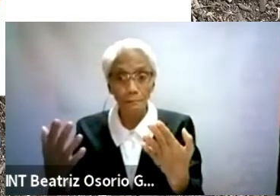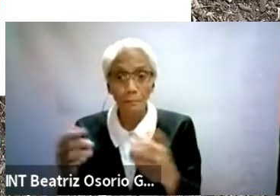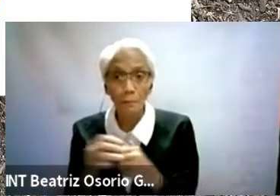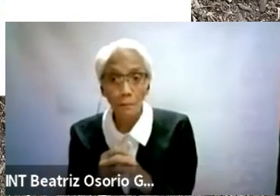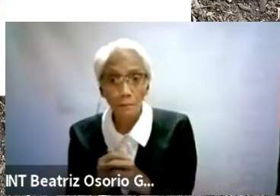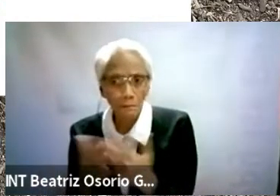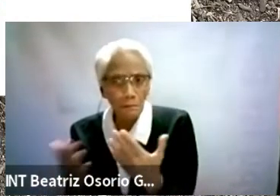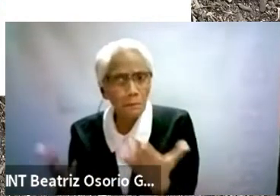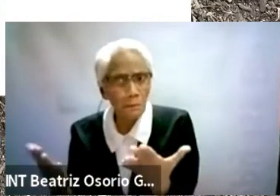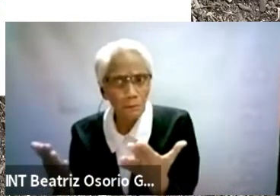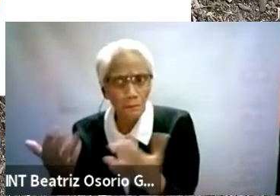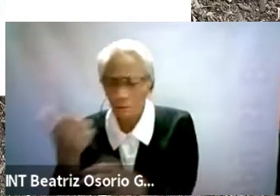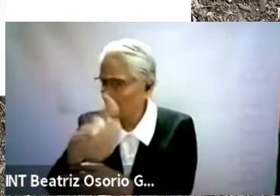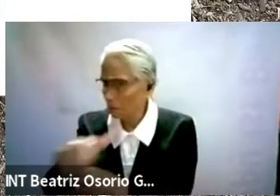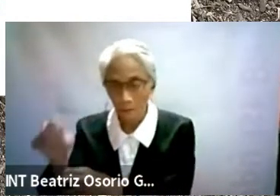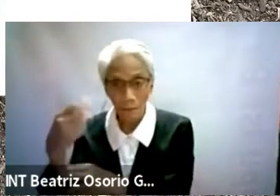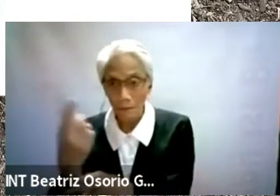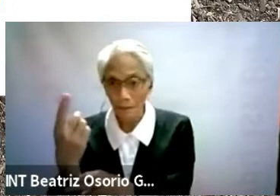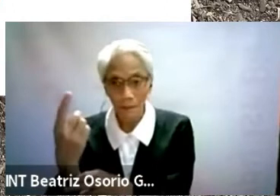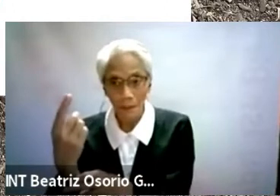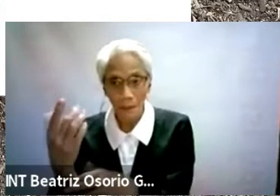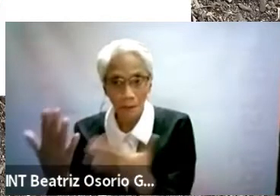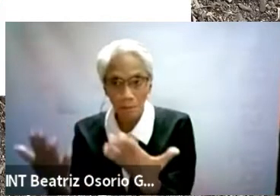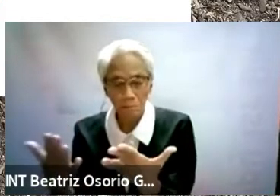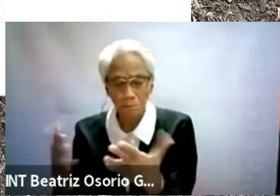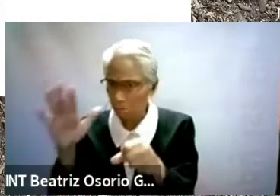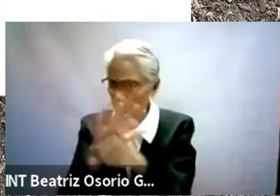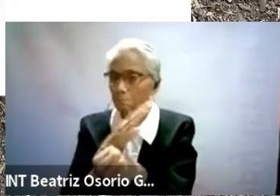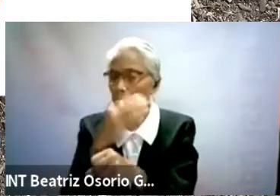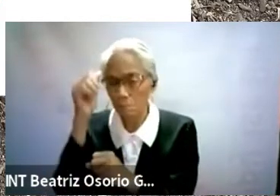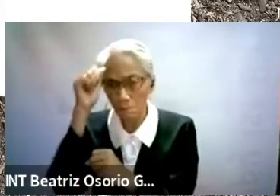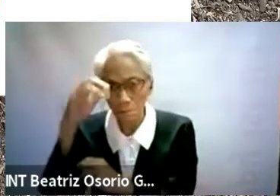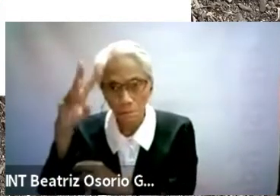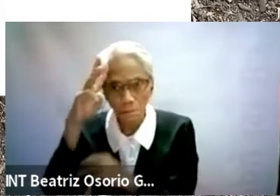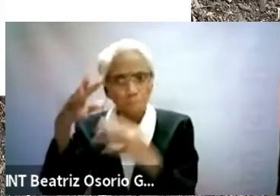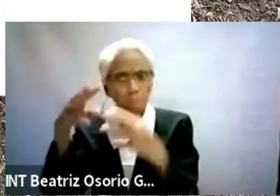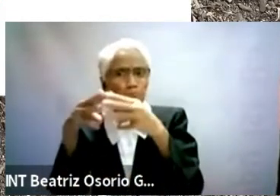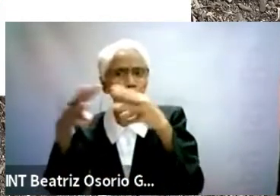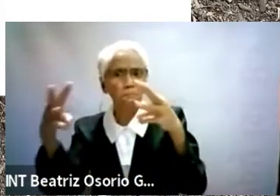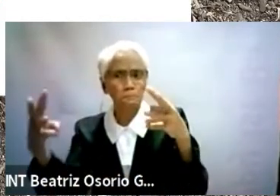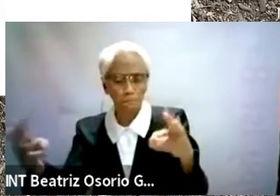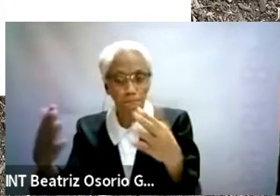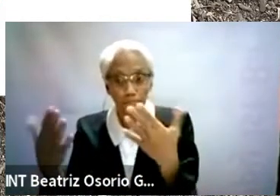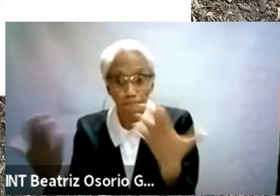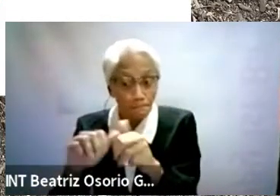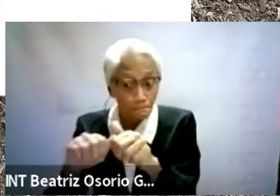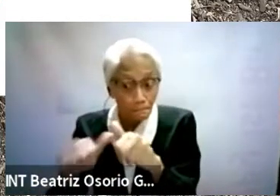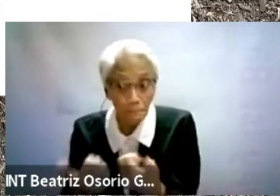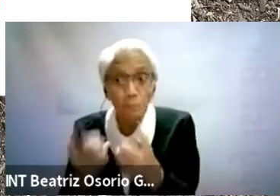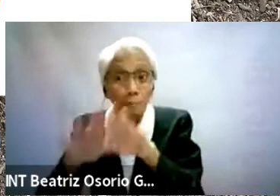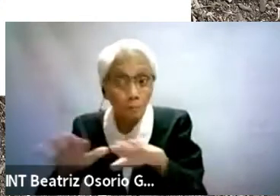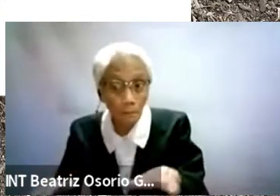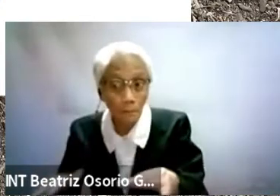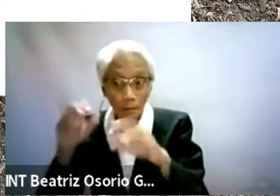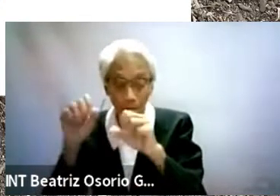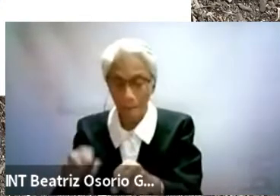think anyone dealing with the digital world is fully aware of the wide range of harms that children need to be protected on.